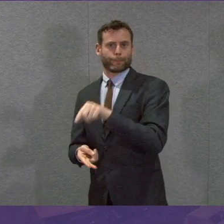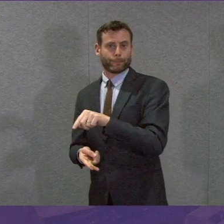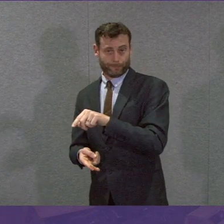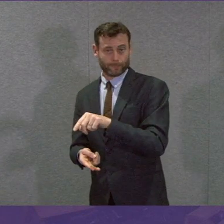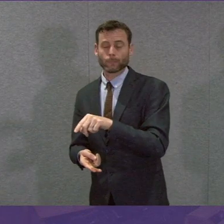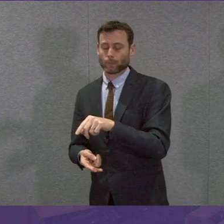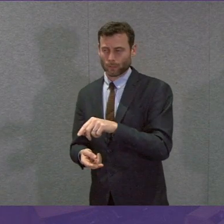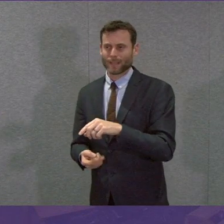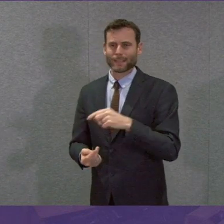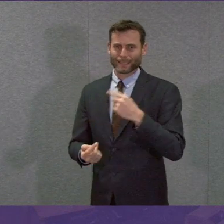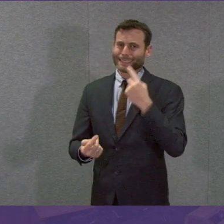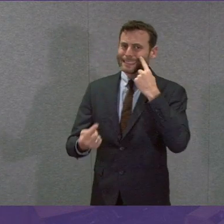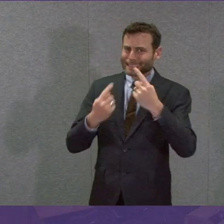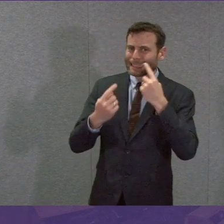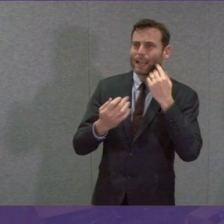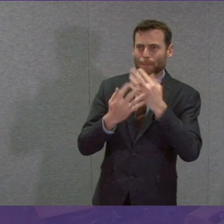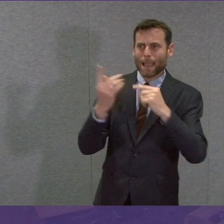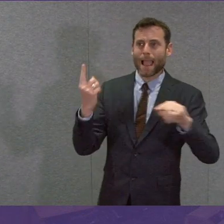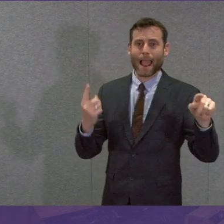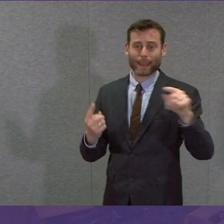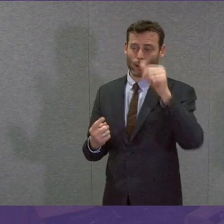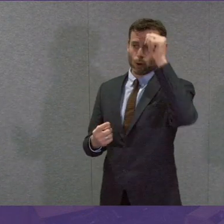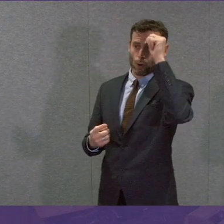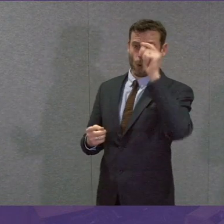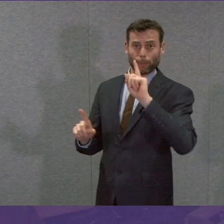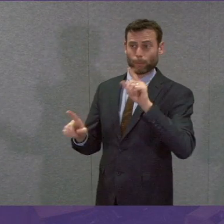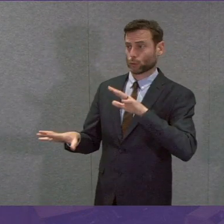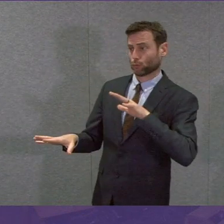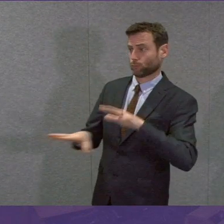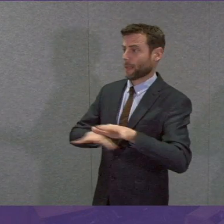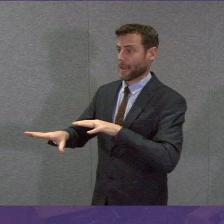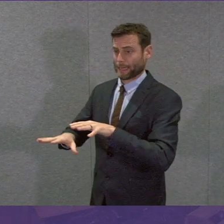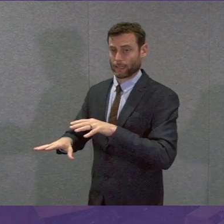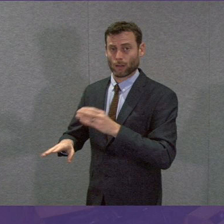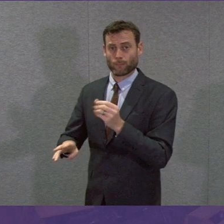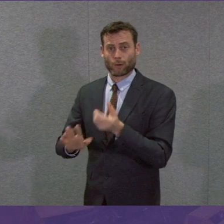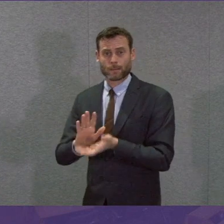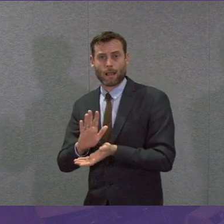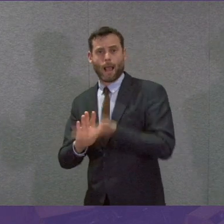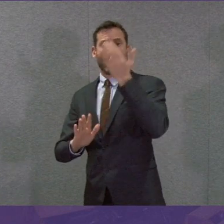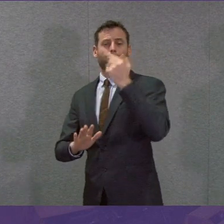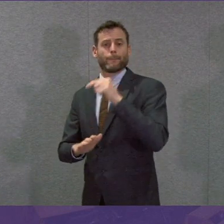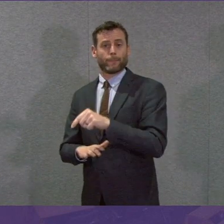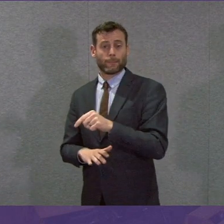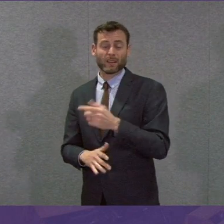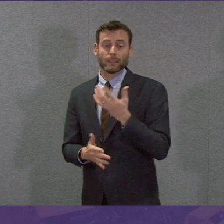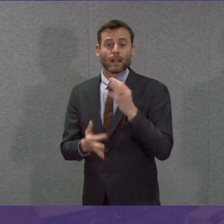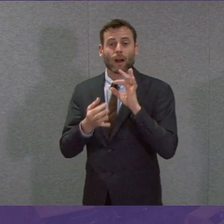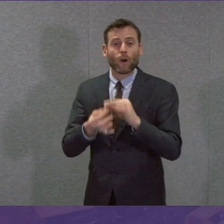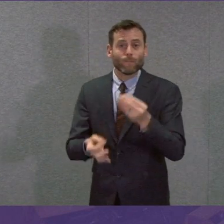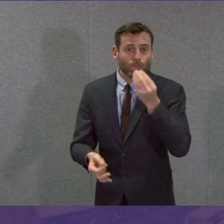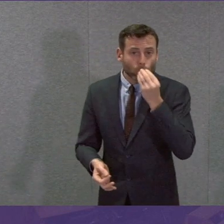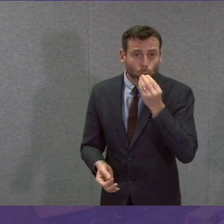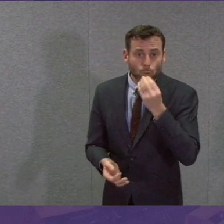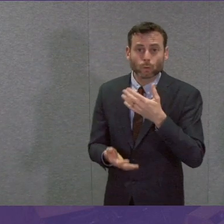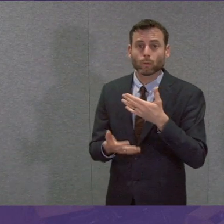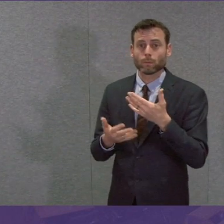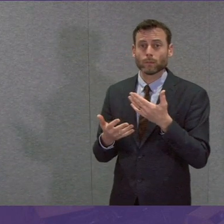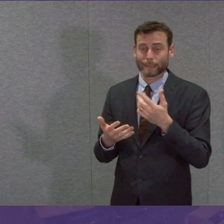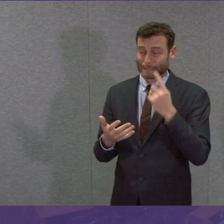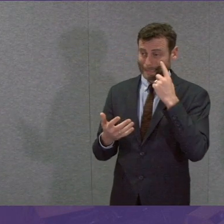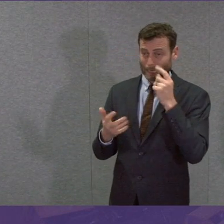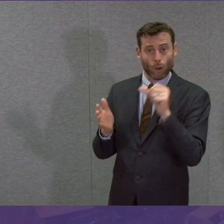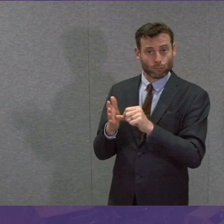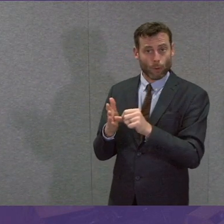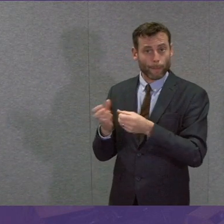they're noticing price rises. There are some powers in the bill to do with the food supply chain, and particularly to do with information. I suspect